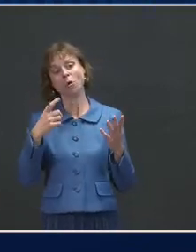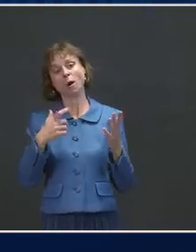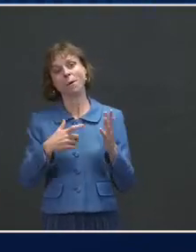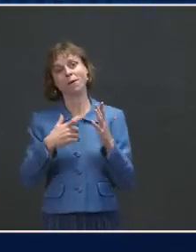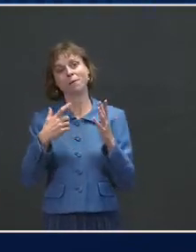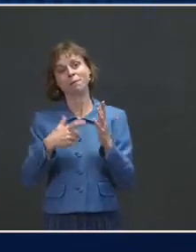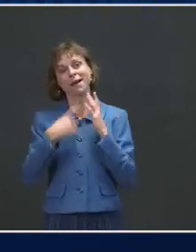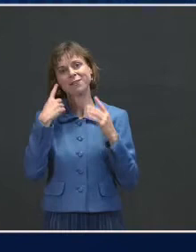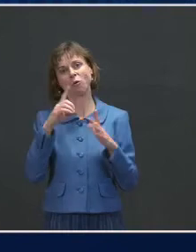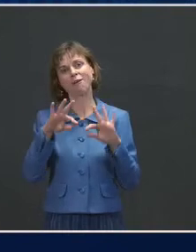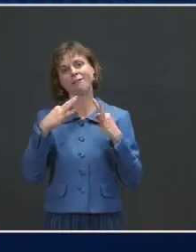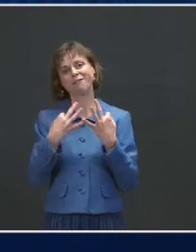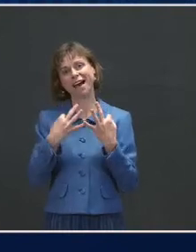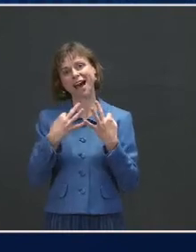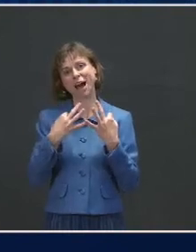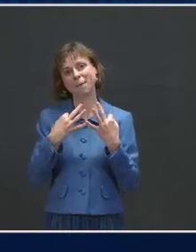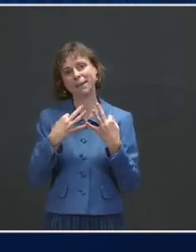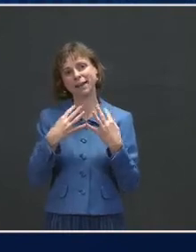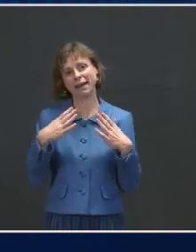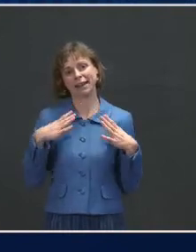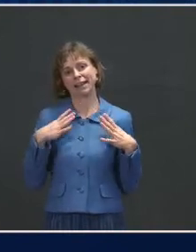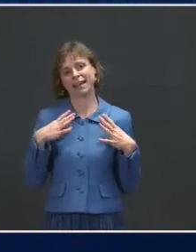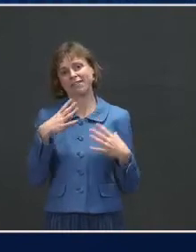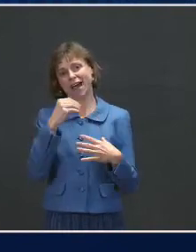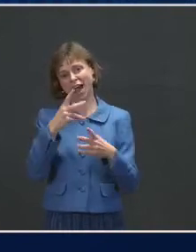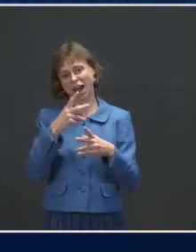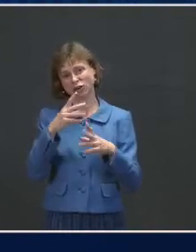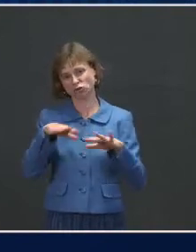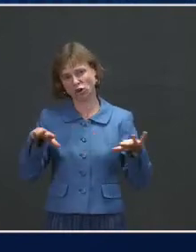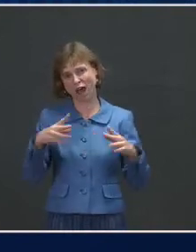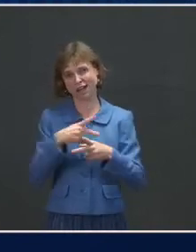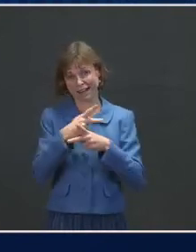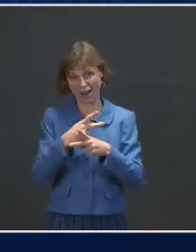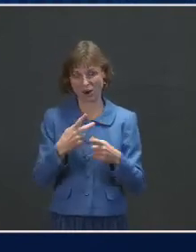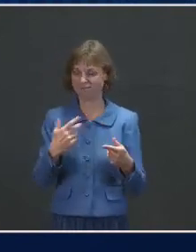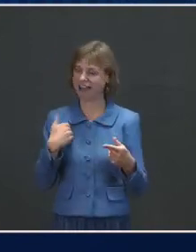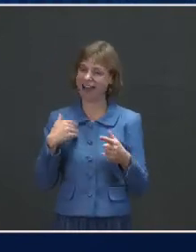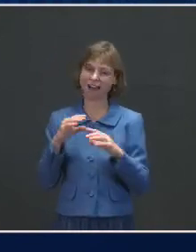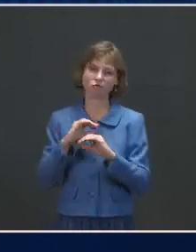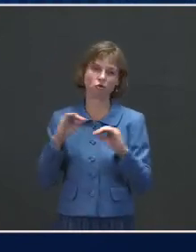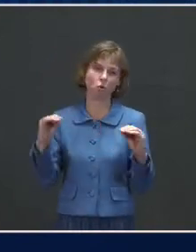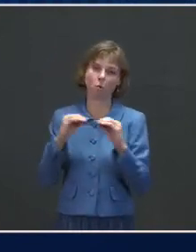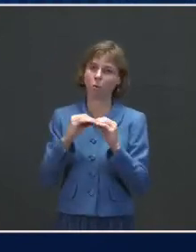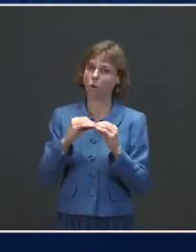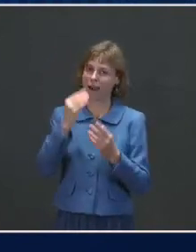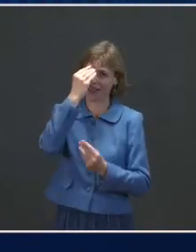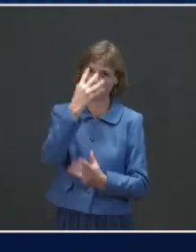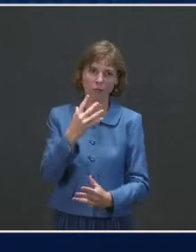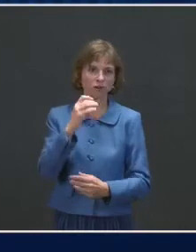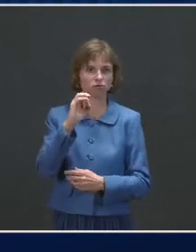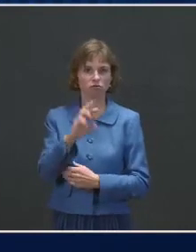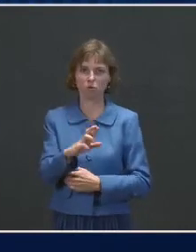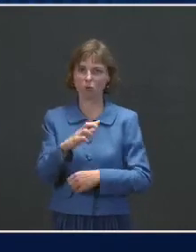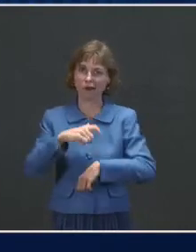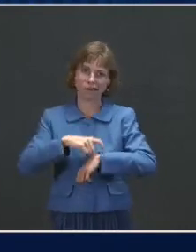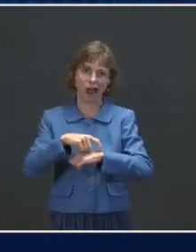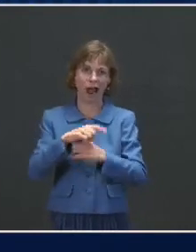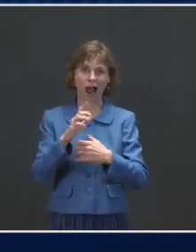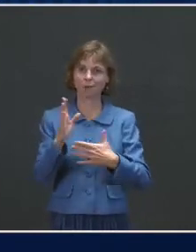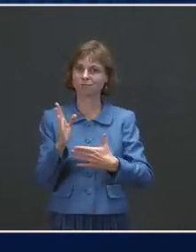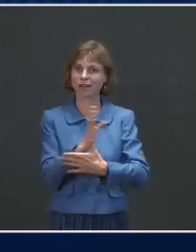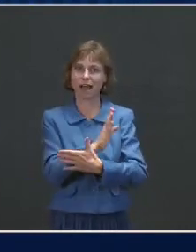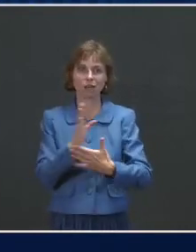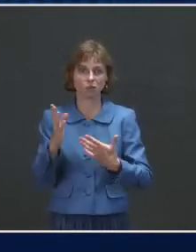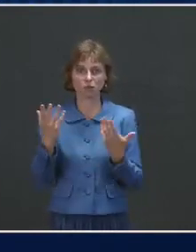on that? I don't have any more details or a timetable for you. Certainly, as a